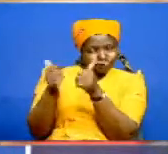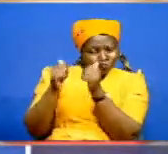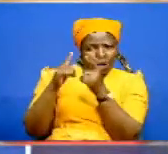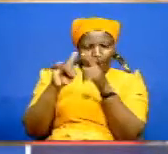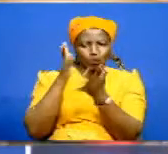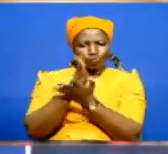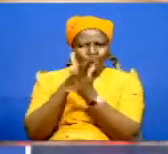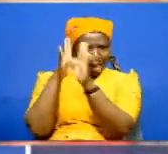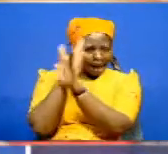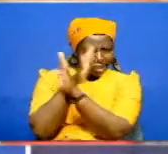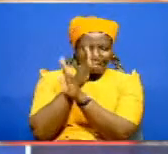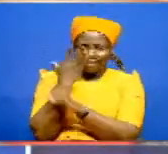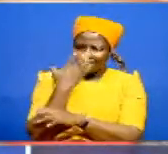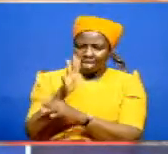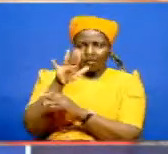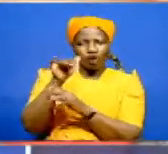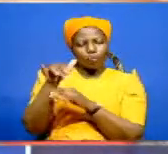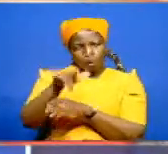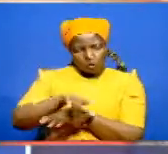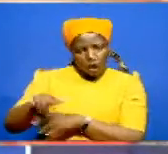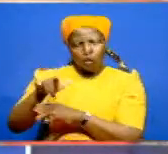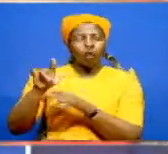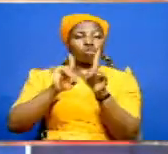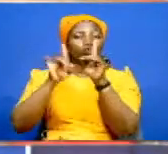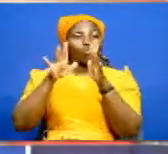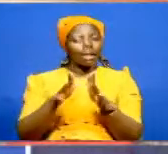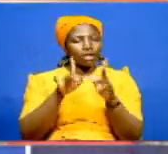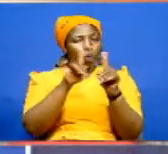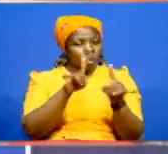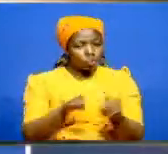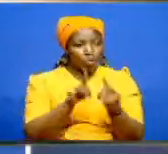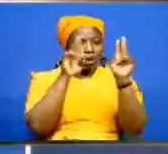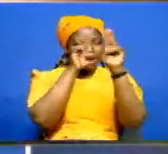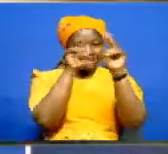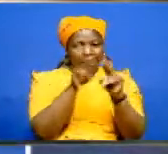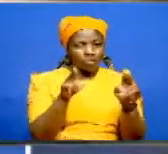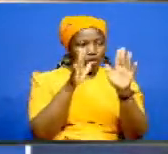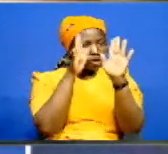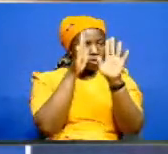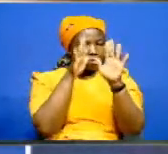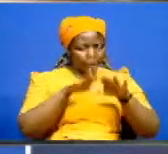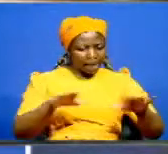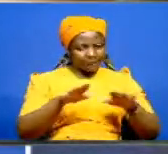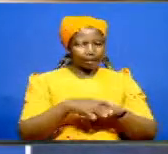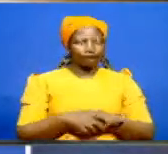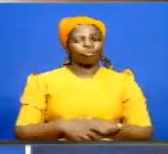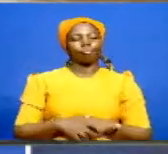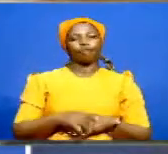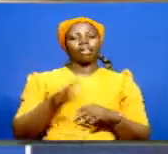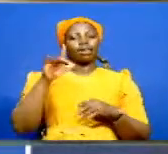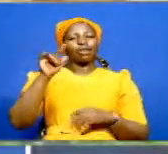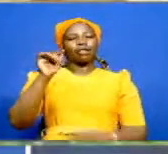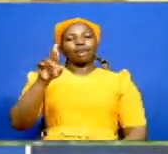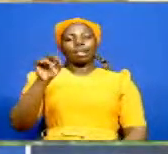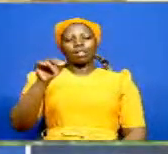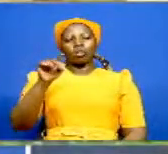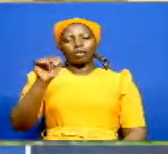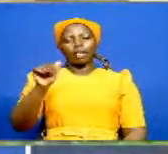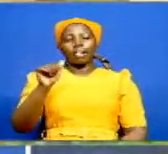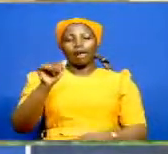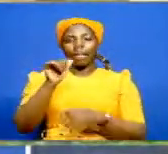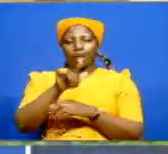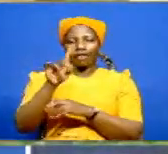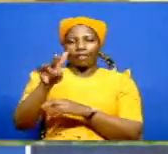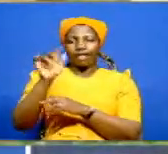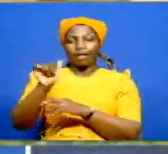from the local tourist, they're hidden from the international market. Trans Nzoia County LVTA coordinator